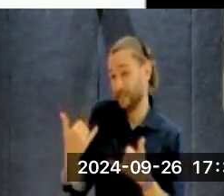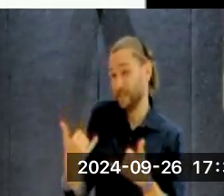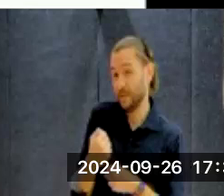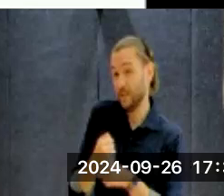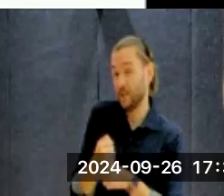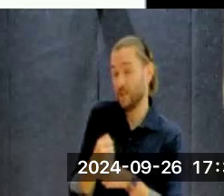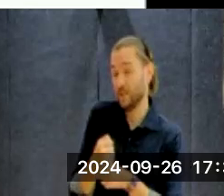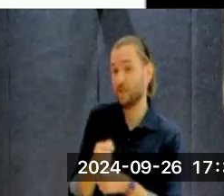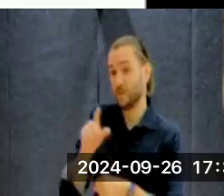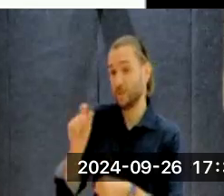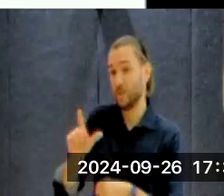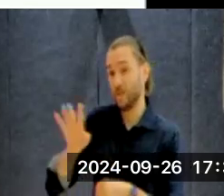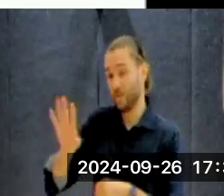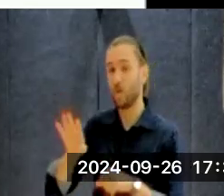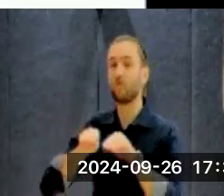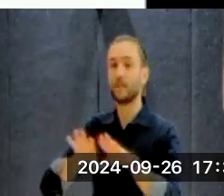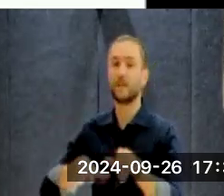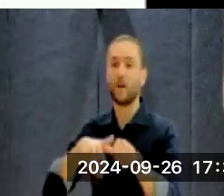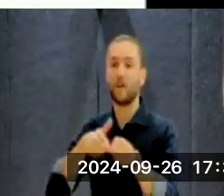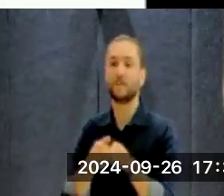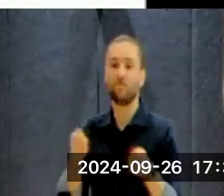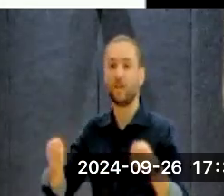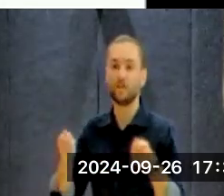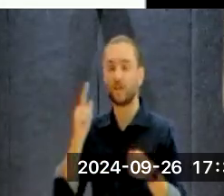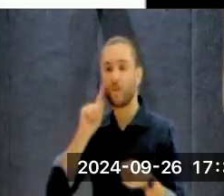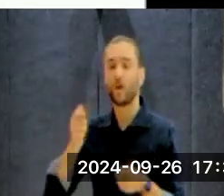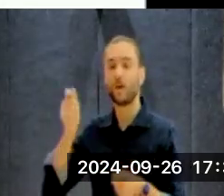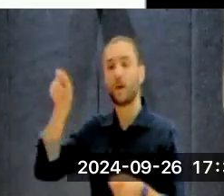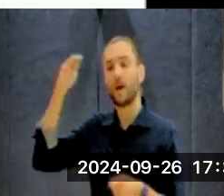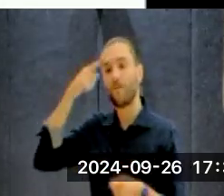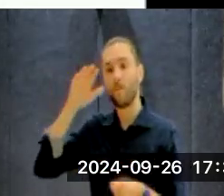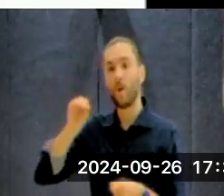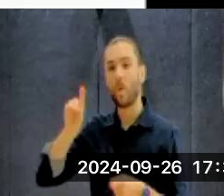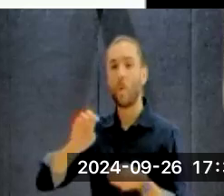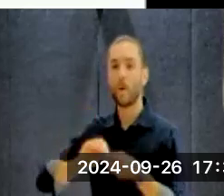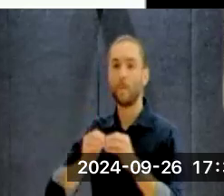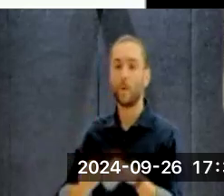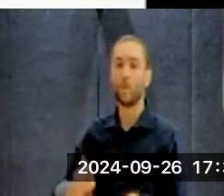released updated regulations regarding Government Code Section 11135,